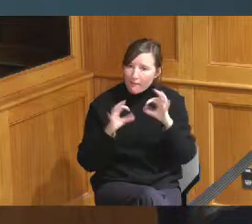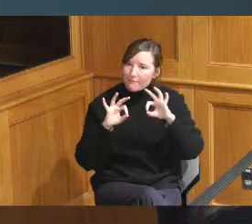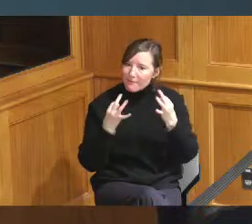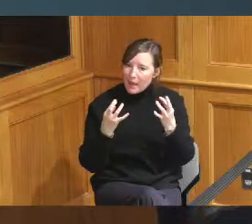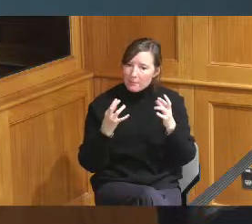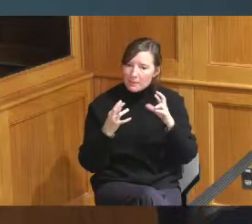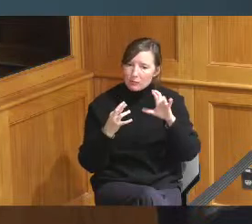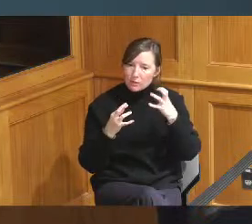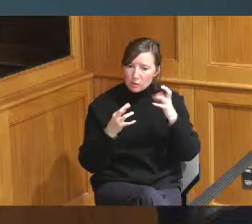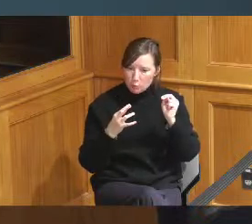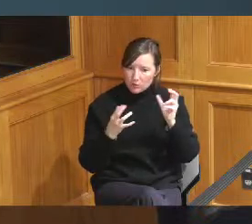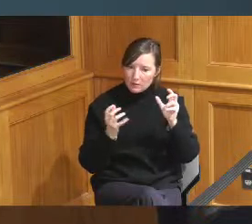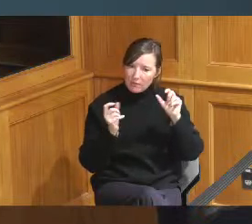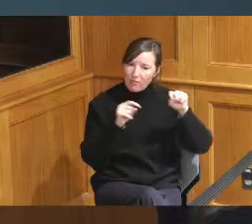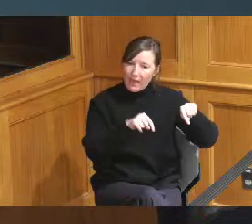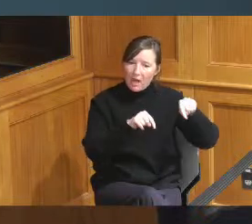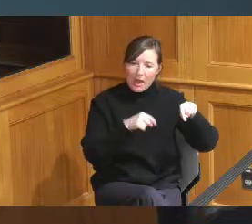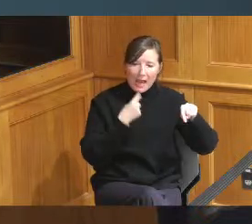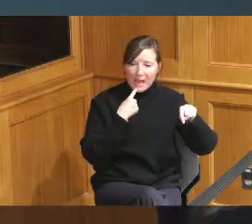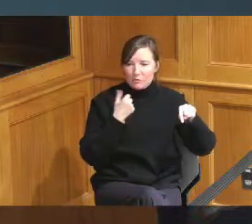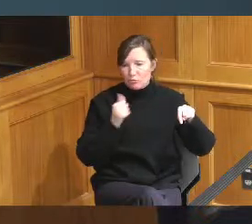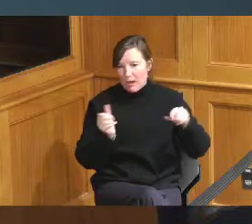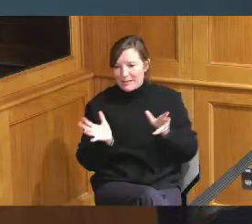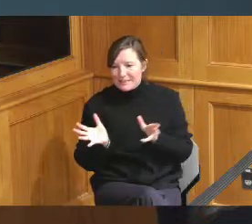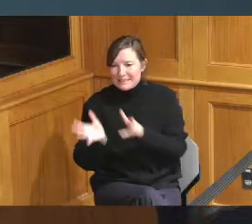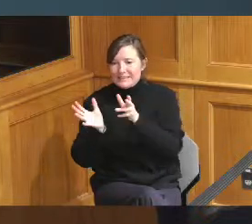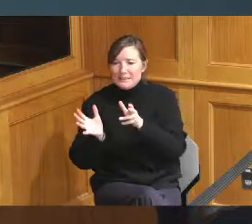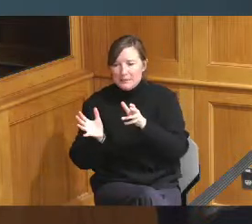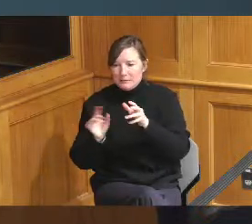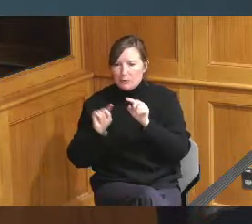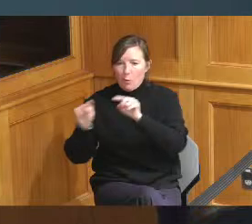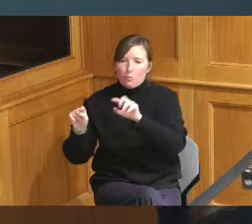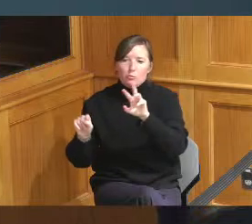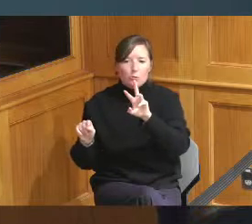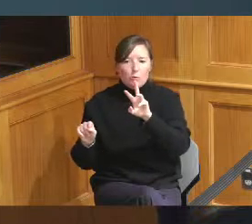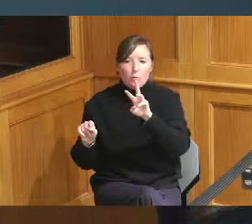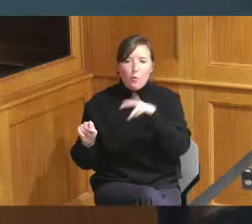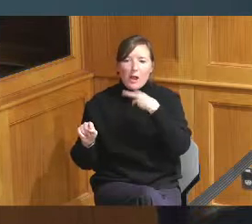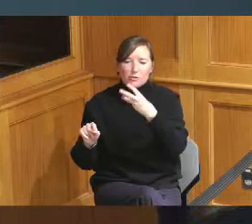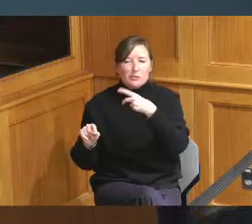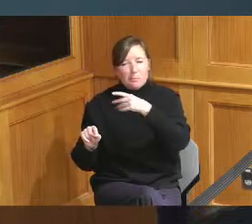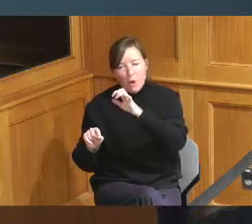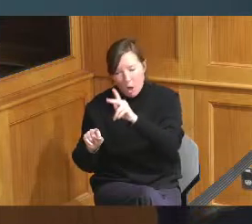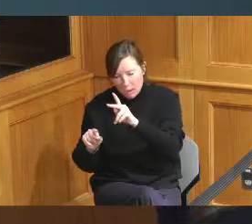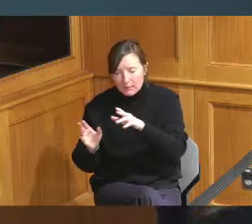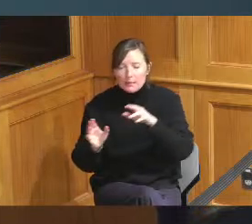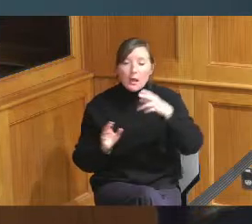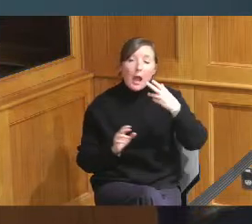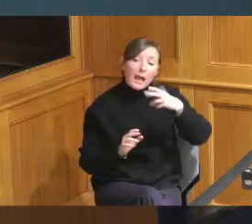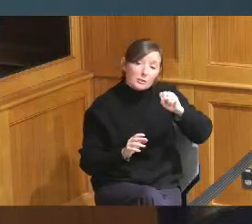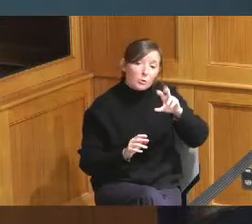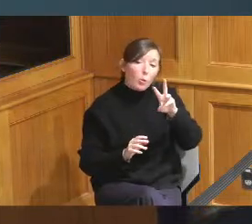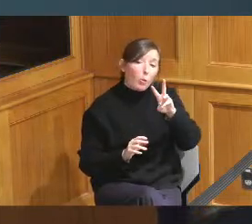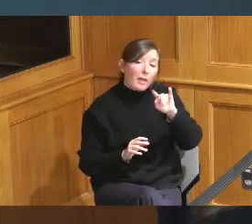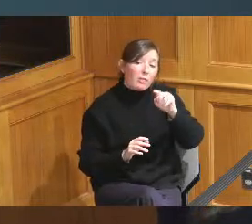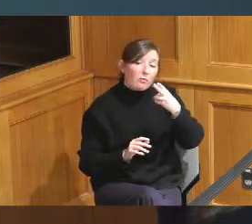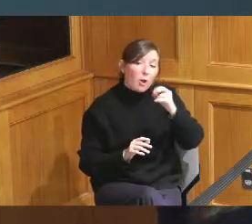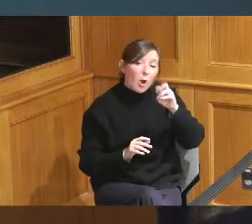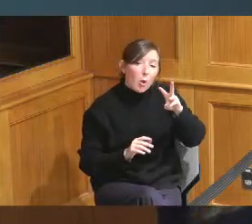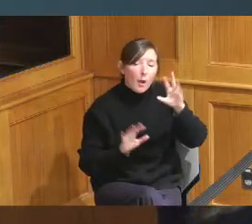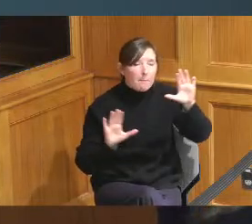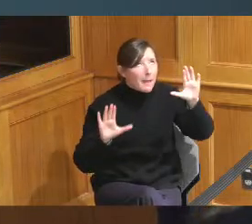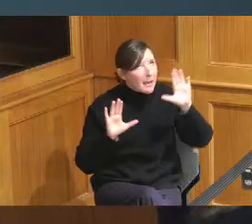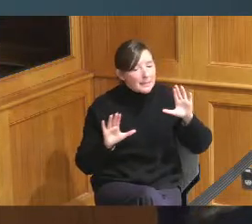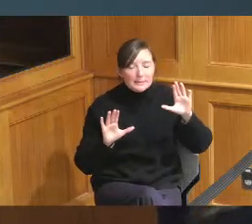to Washington Park. Withrow had their 100-year centennial, and it was amazing.